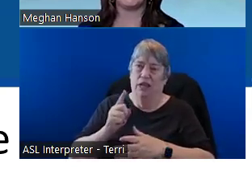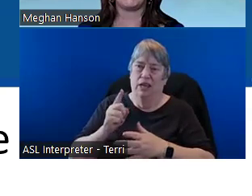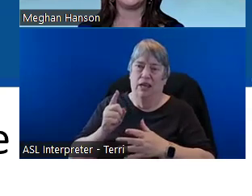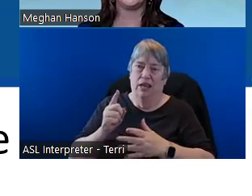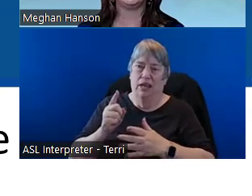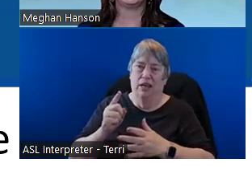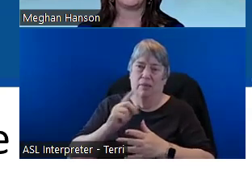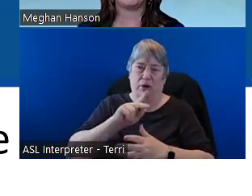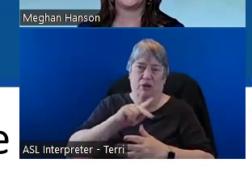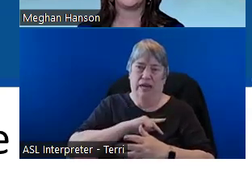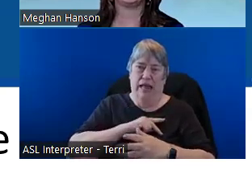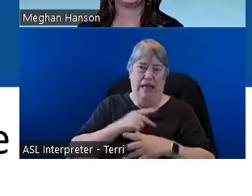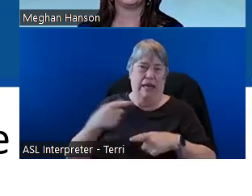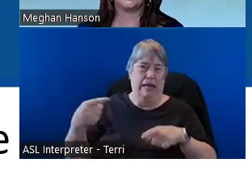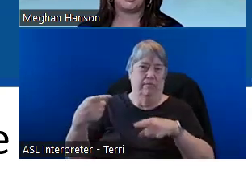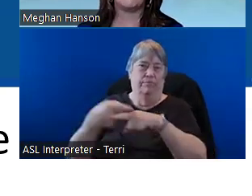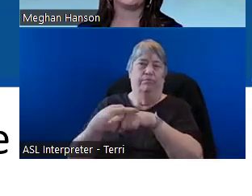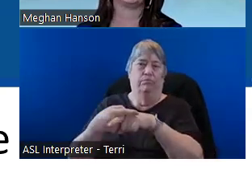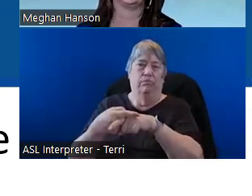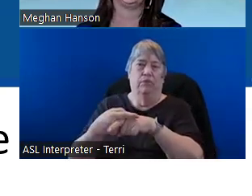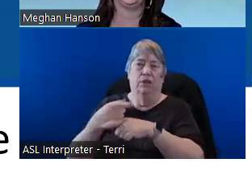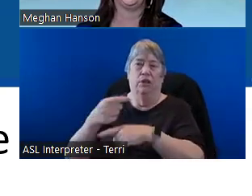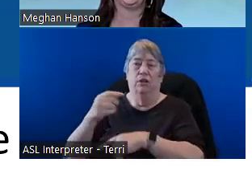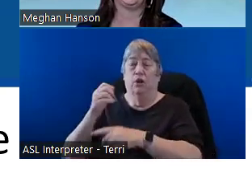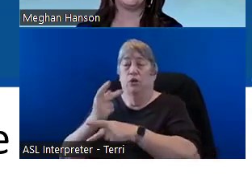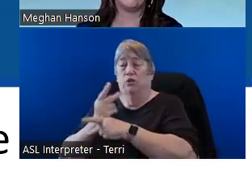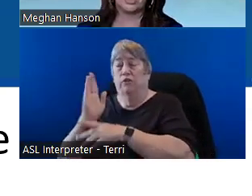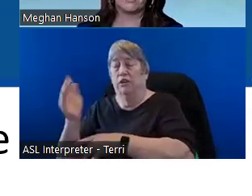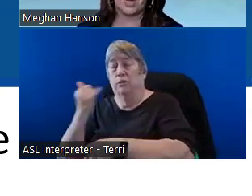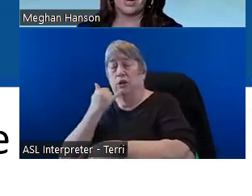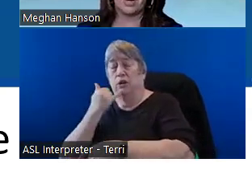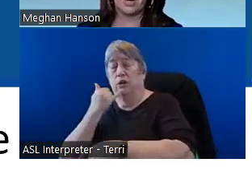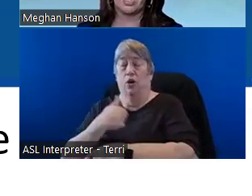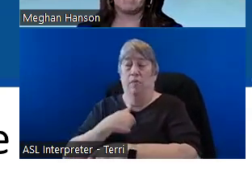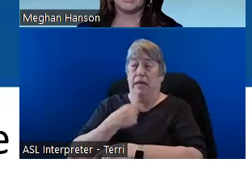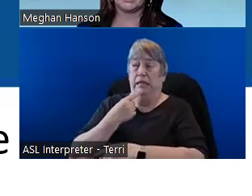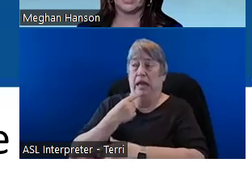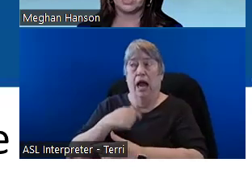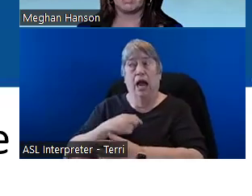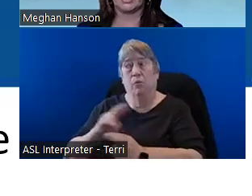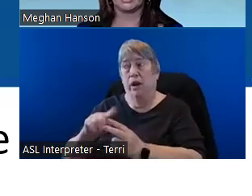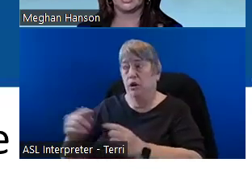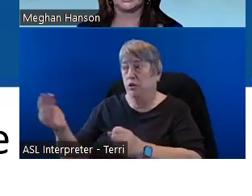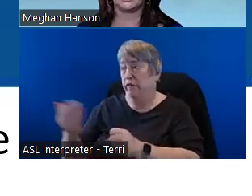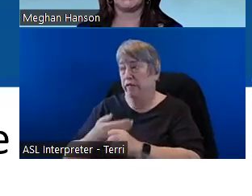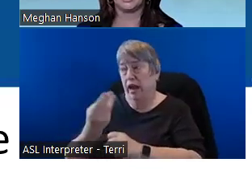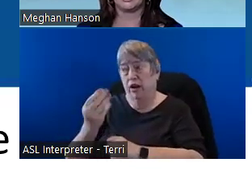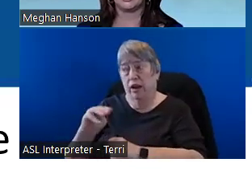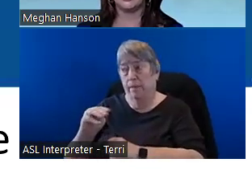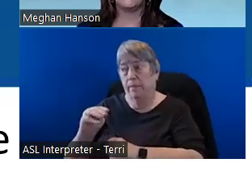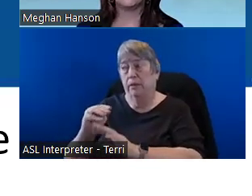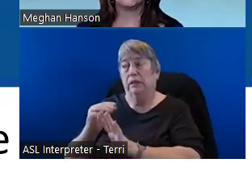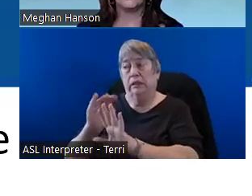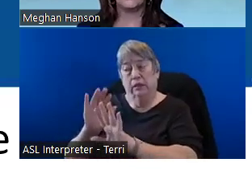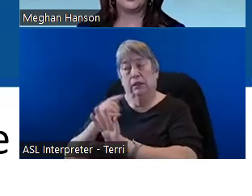kind of rubbed the wrong way. And so she would call me frustrated and on the verge of firing him because of his interpersonal skills. And I would talk